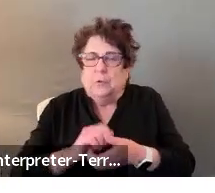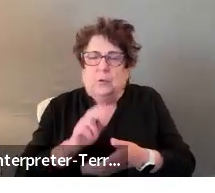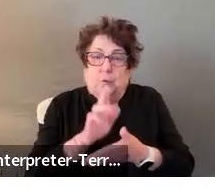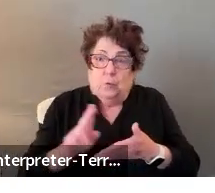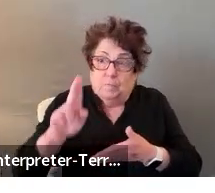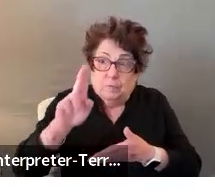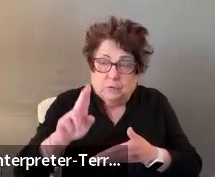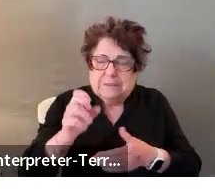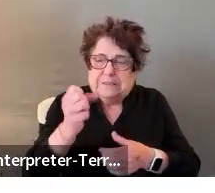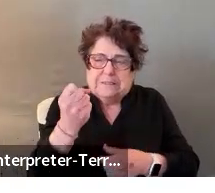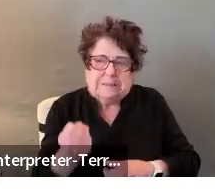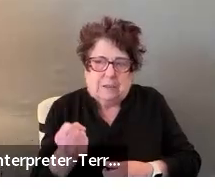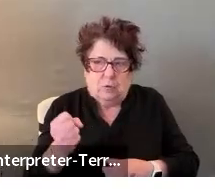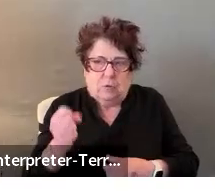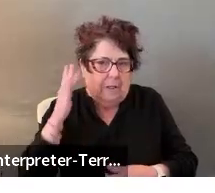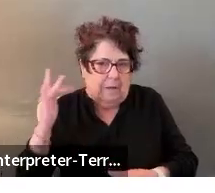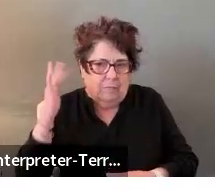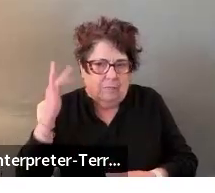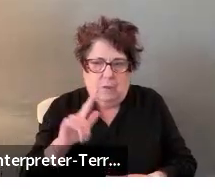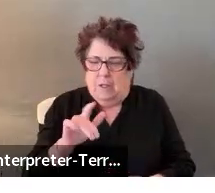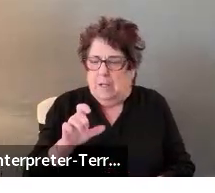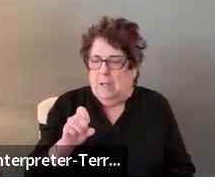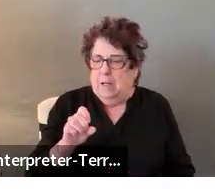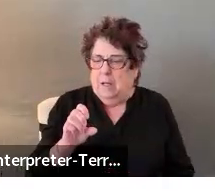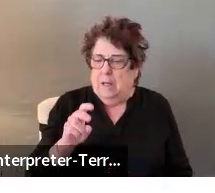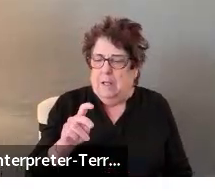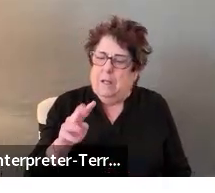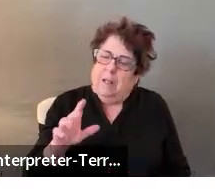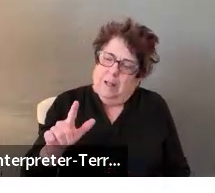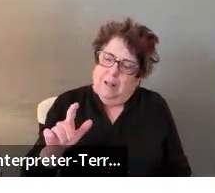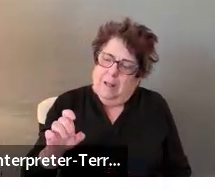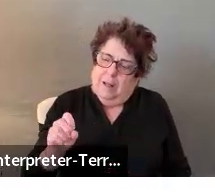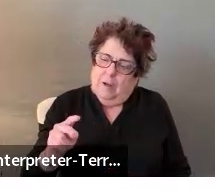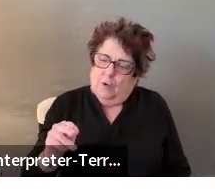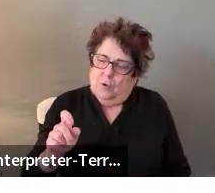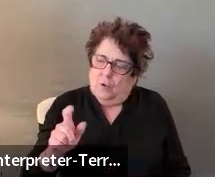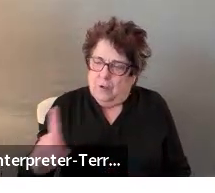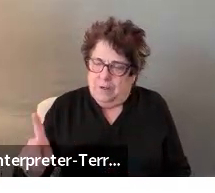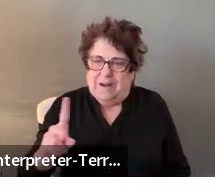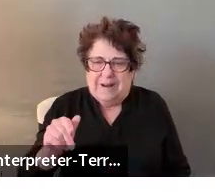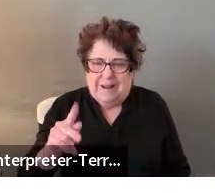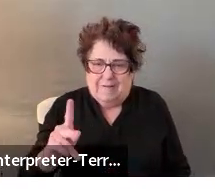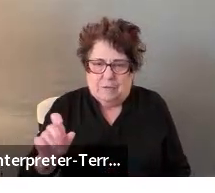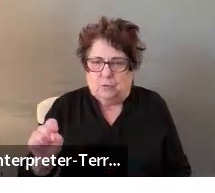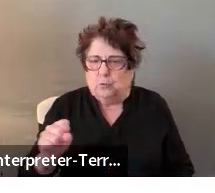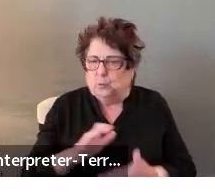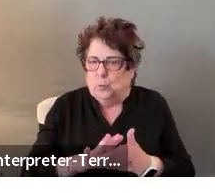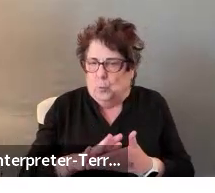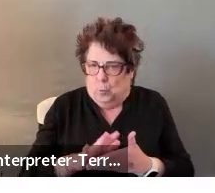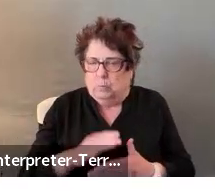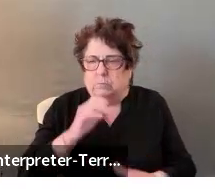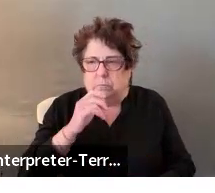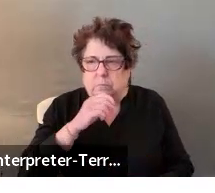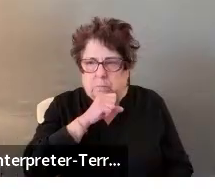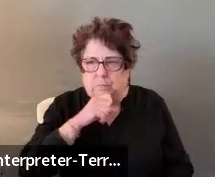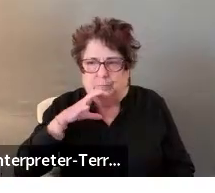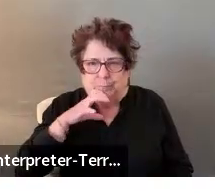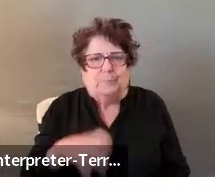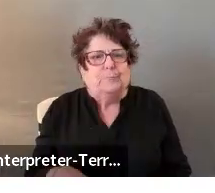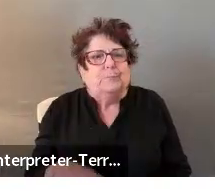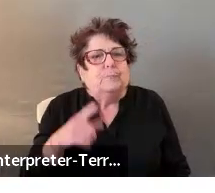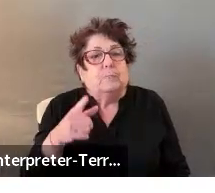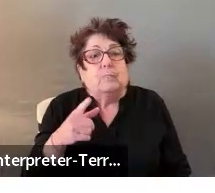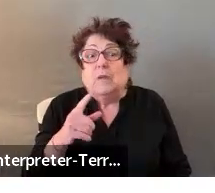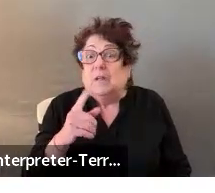Southern California Leonard Davis School of Gerontology. Before we begin, it's important to understand the importance of